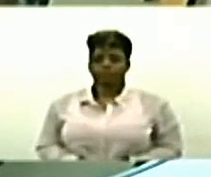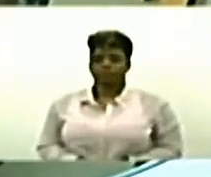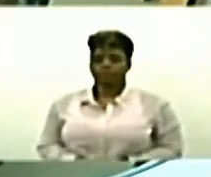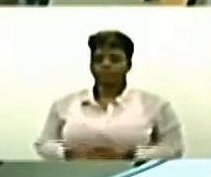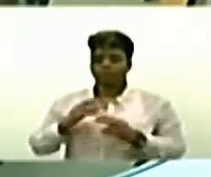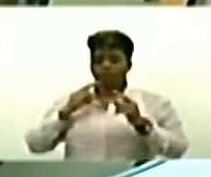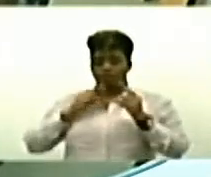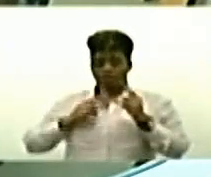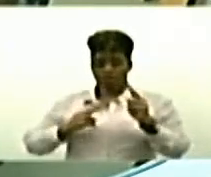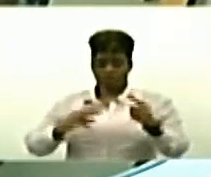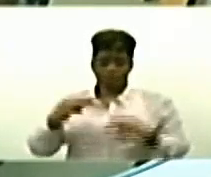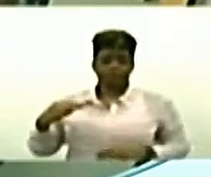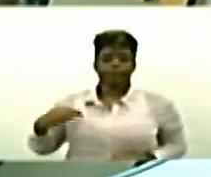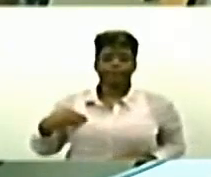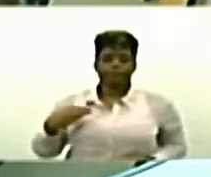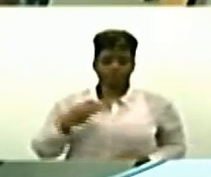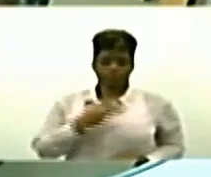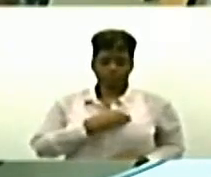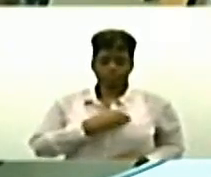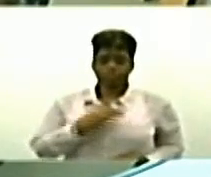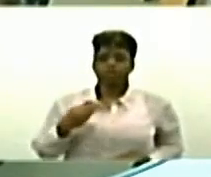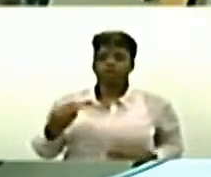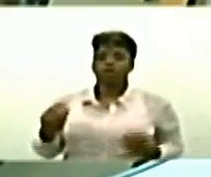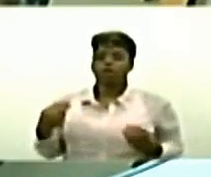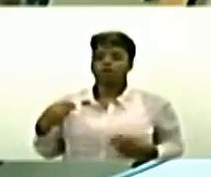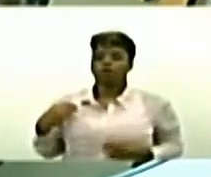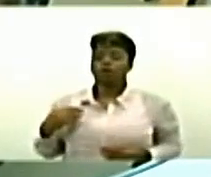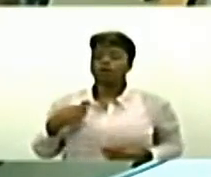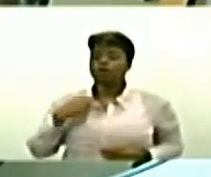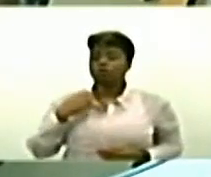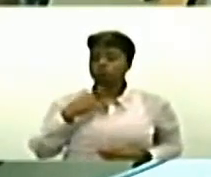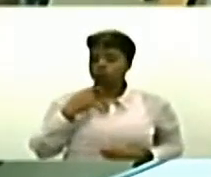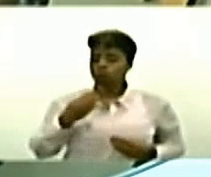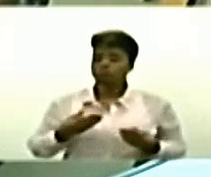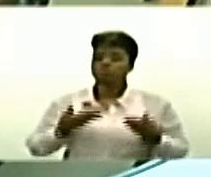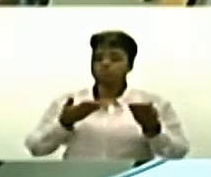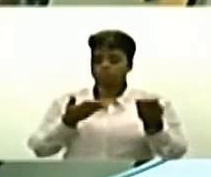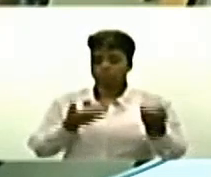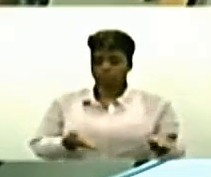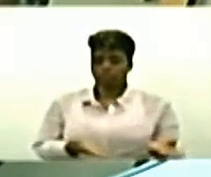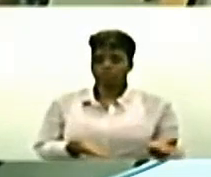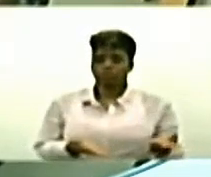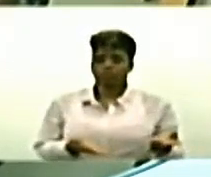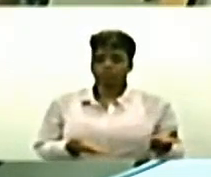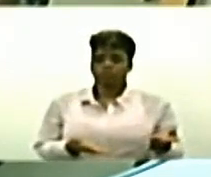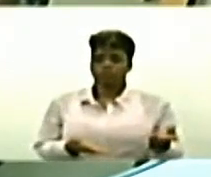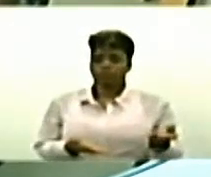Honourable members, the nominees to be